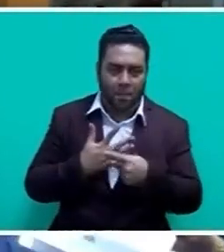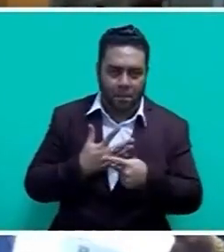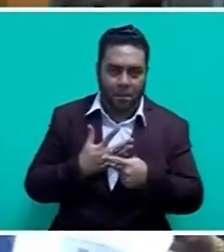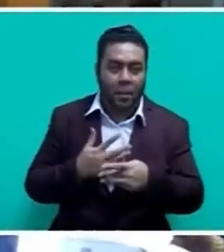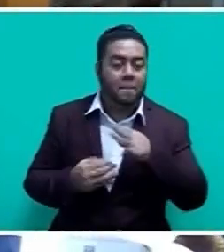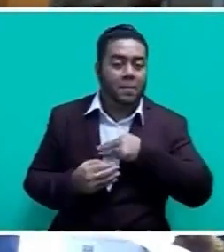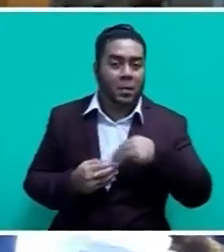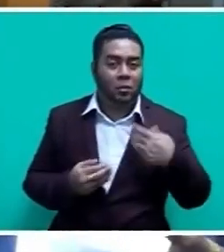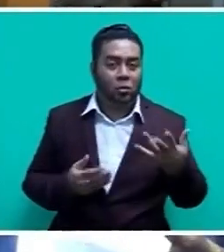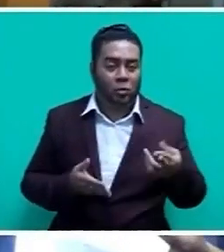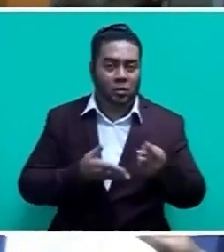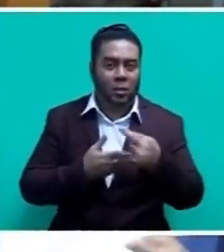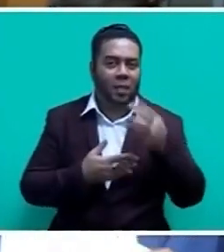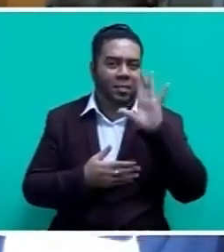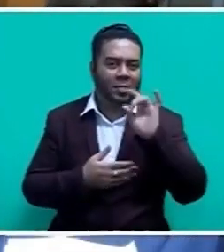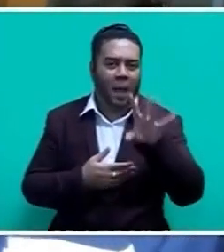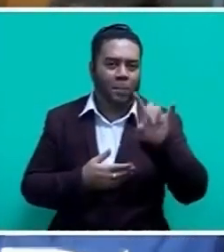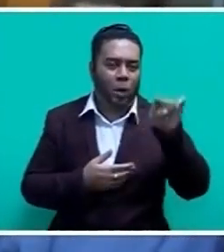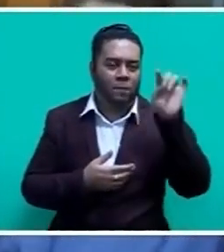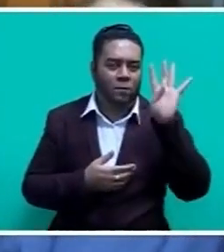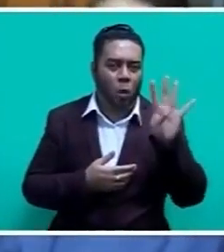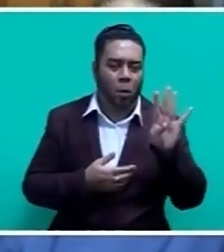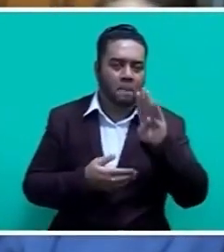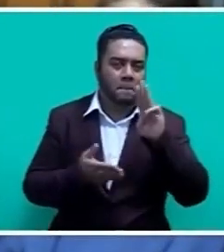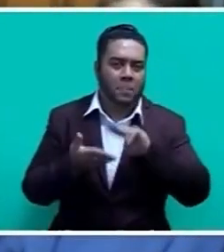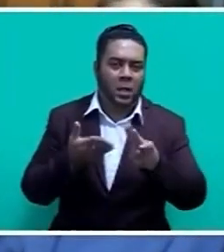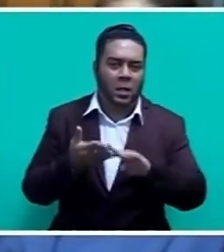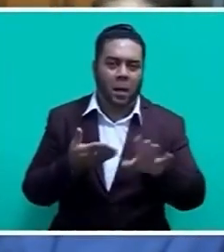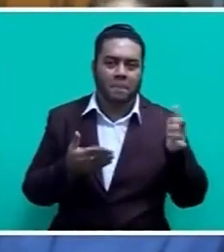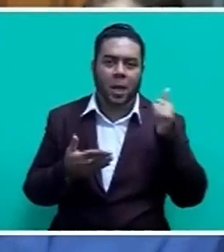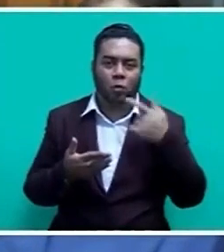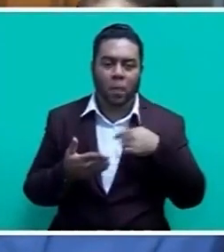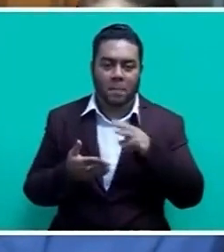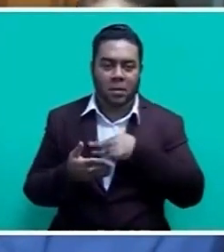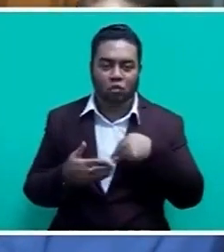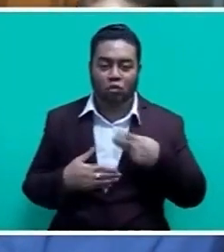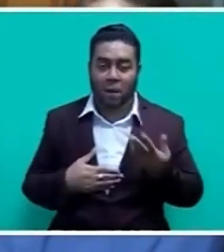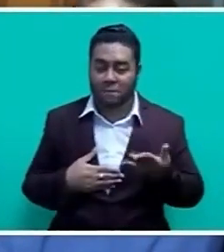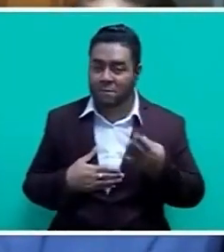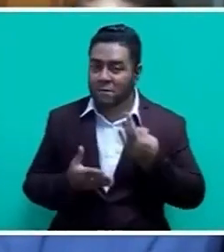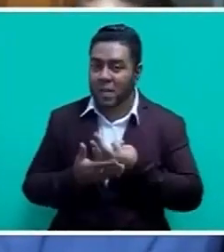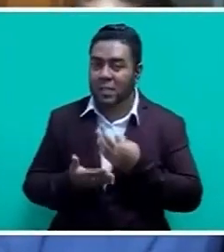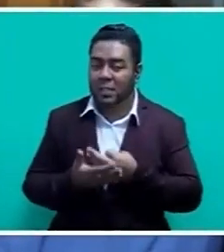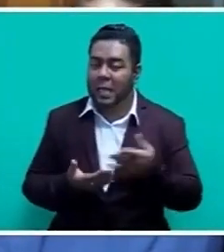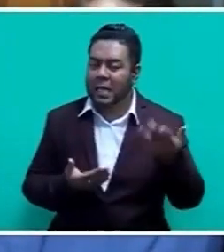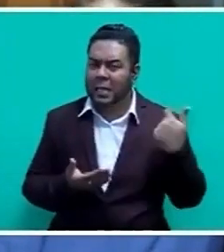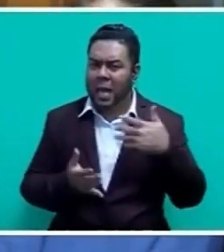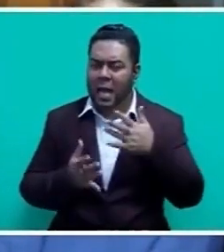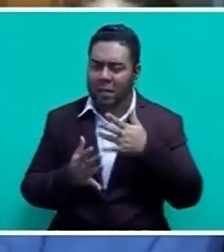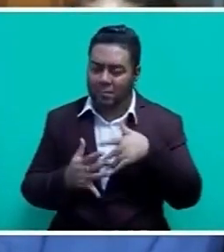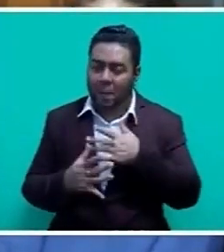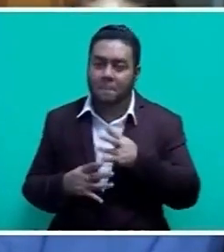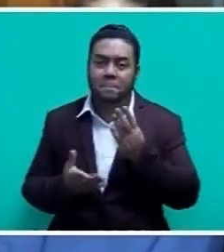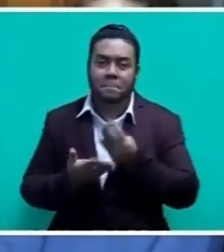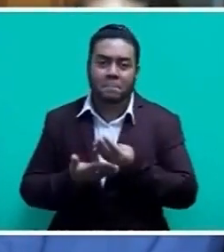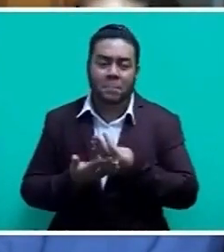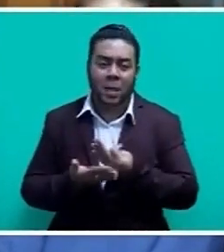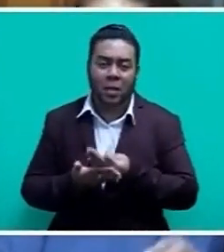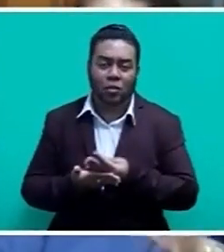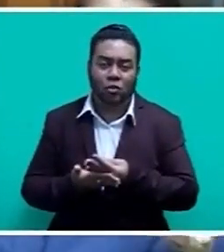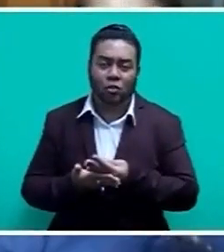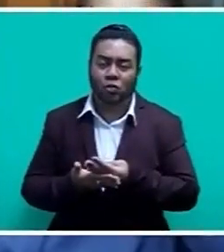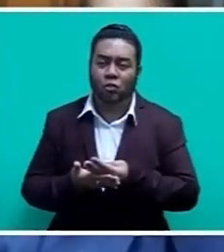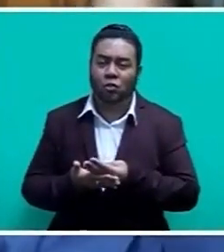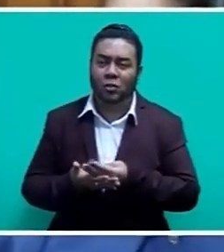Ministry redeployed $10.4 million back to the Ministry of Finance in the latter half of this last budget year. In essence,